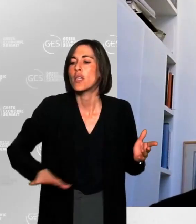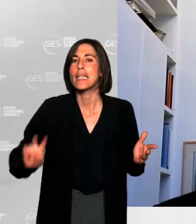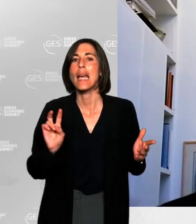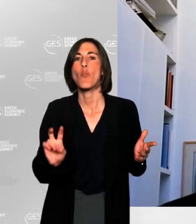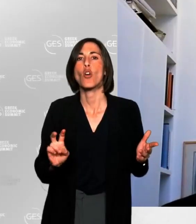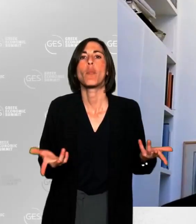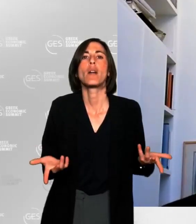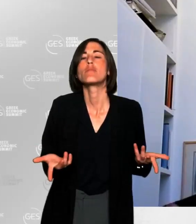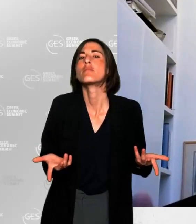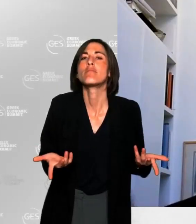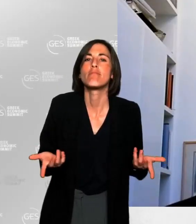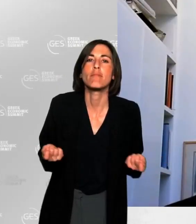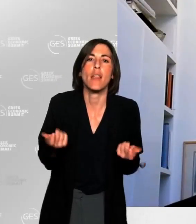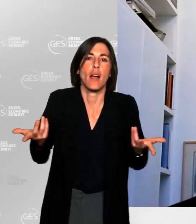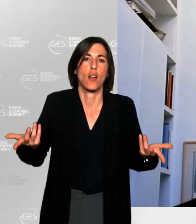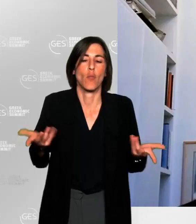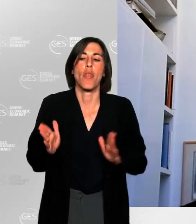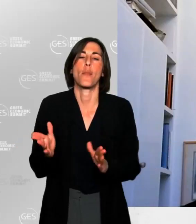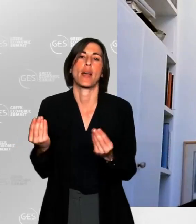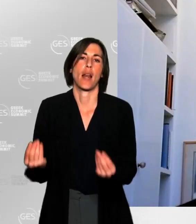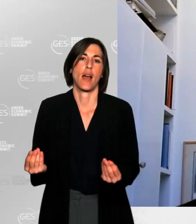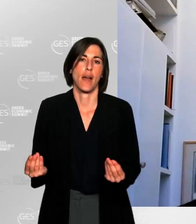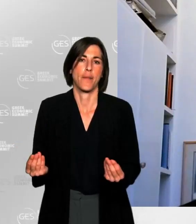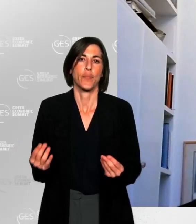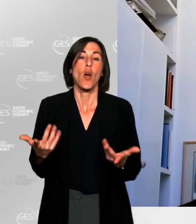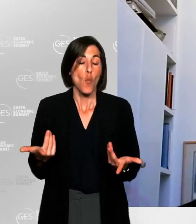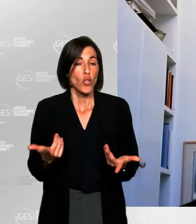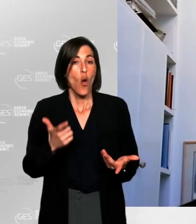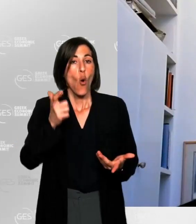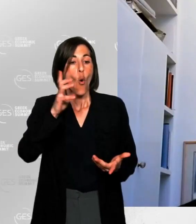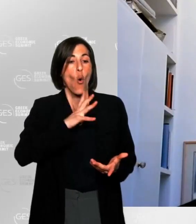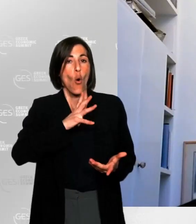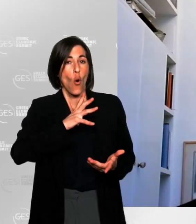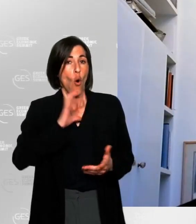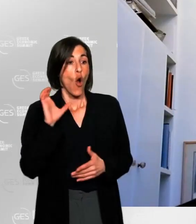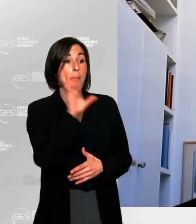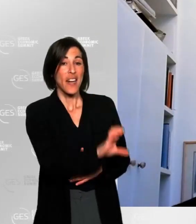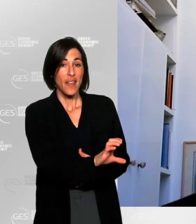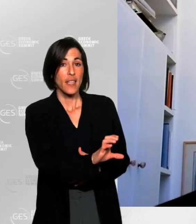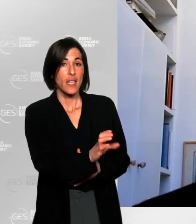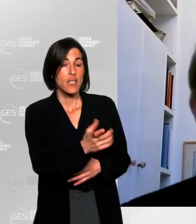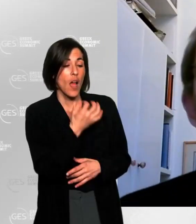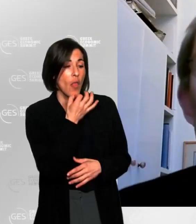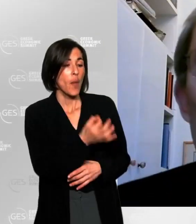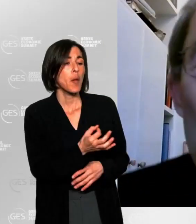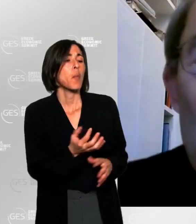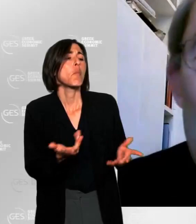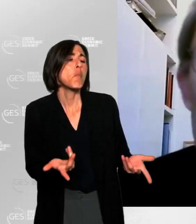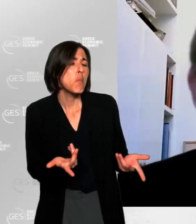investors will say, okay, education will yield results in 5 to 10 years from now. What about this very moment where I'm here